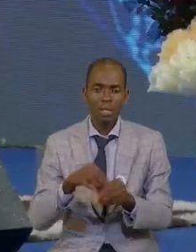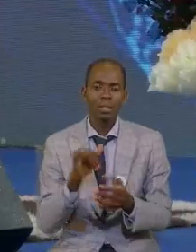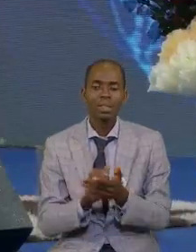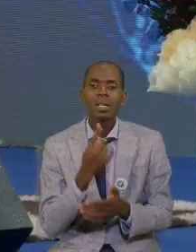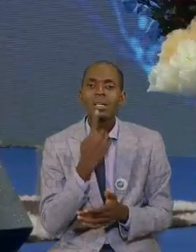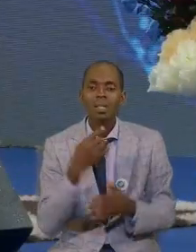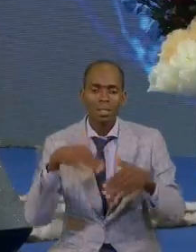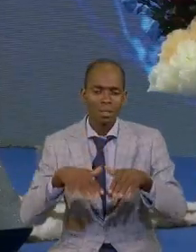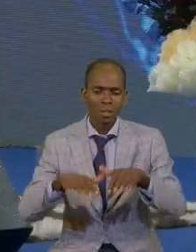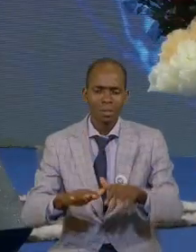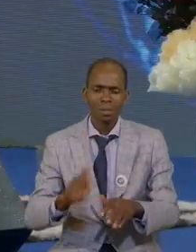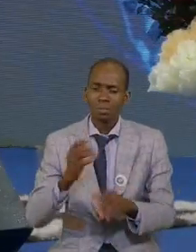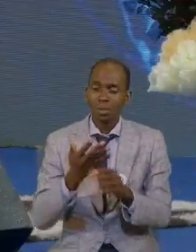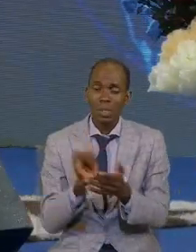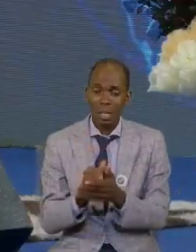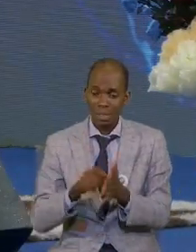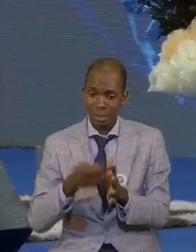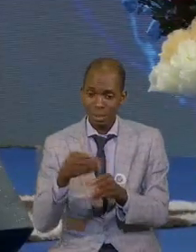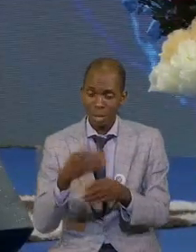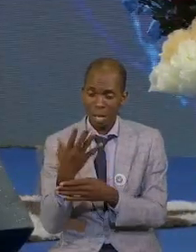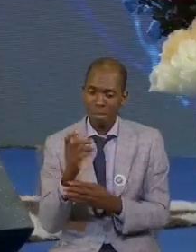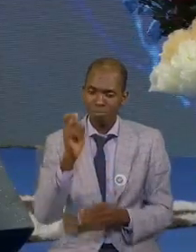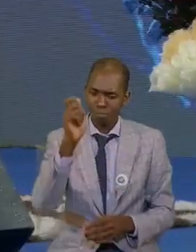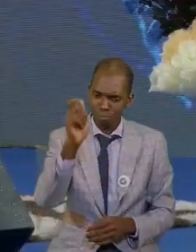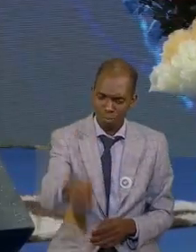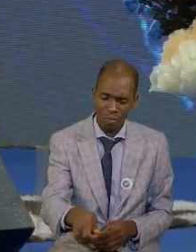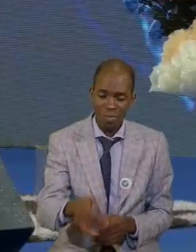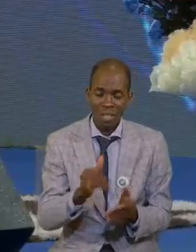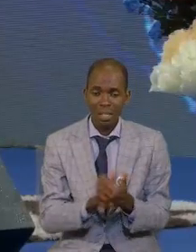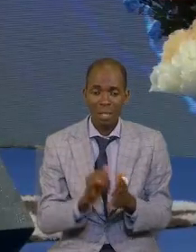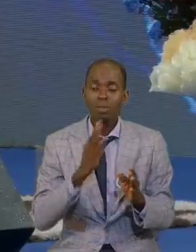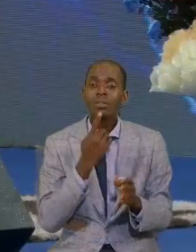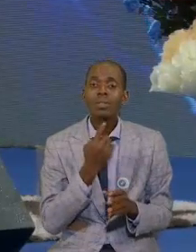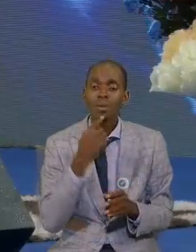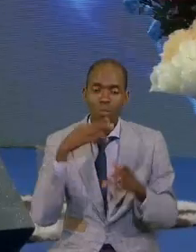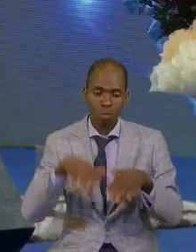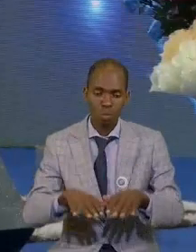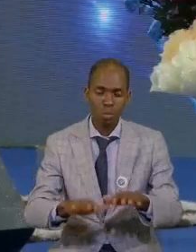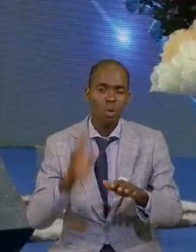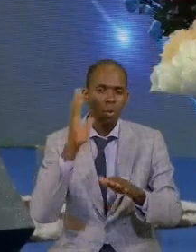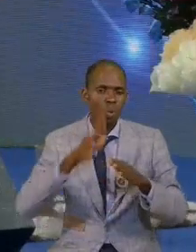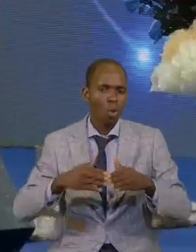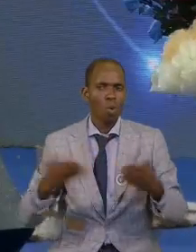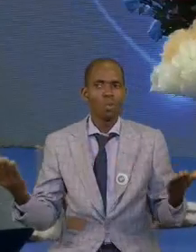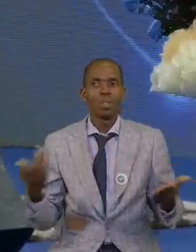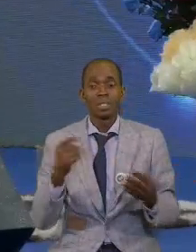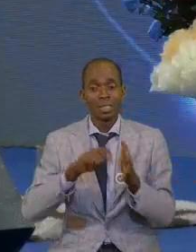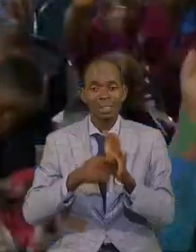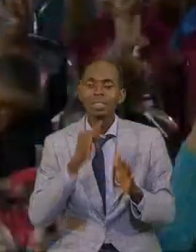Stretch it out, and the sea will open. The key has come to your